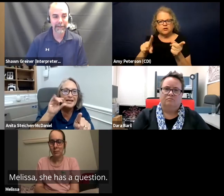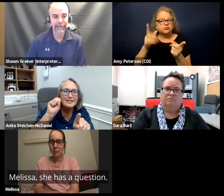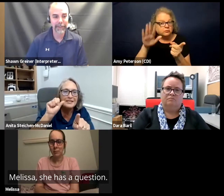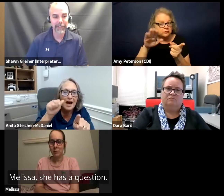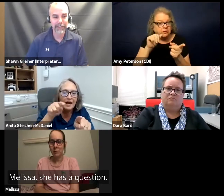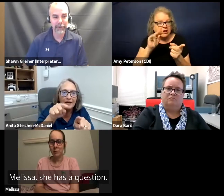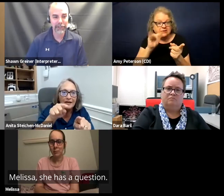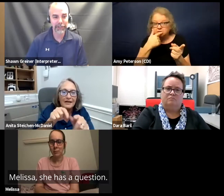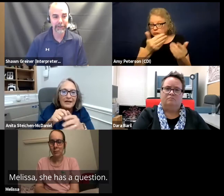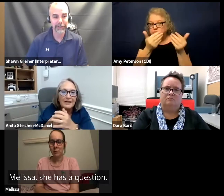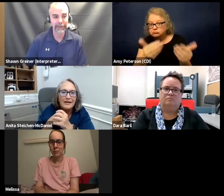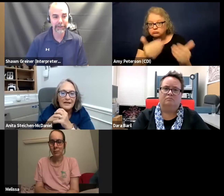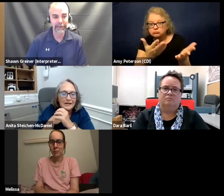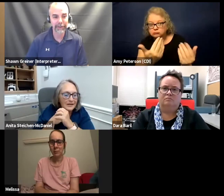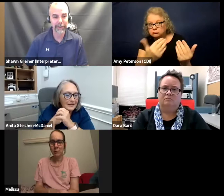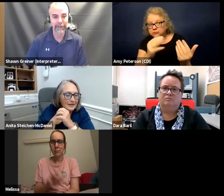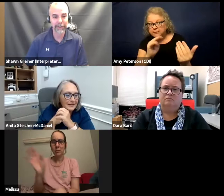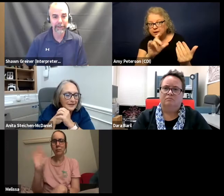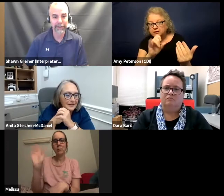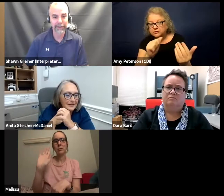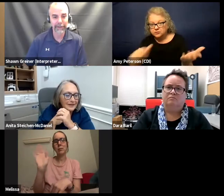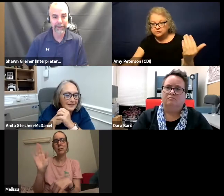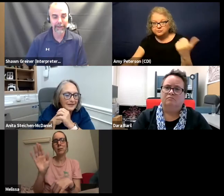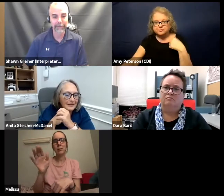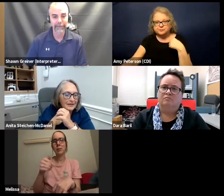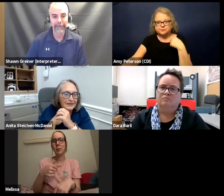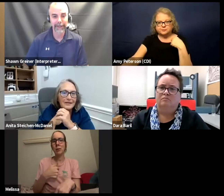Melissa, she has a question.